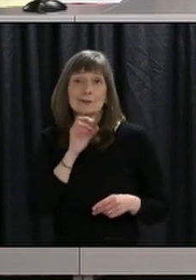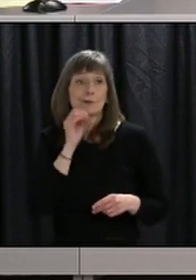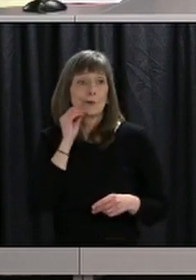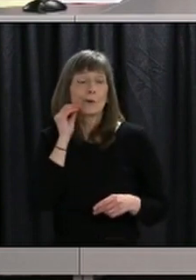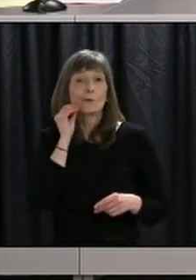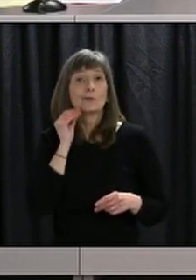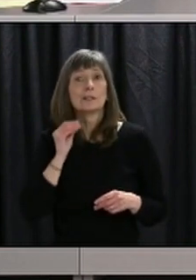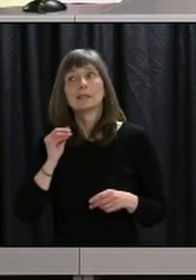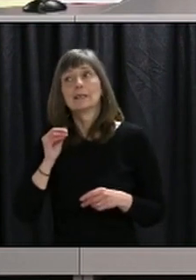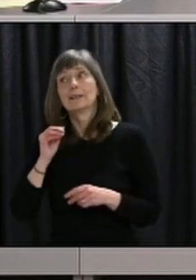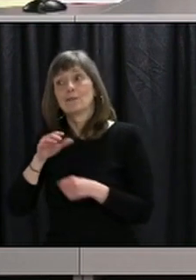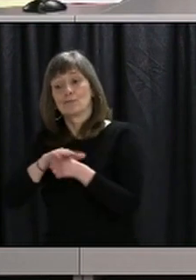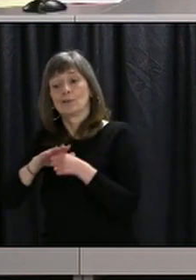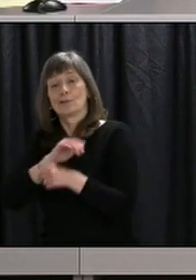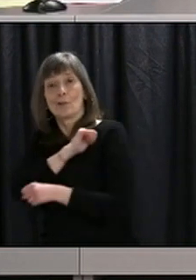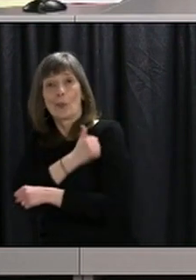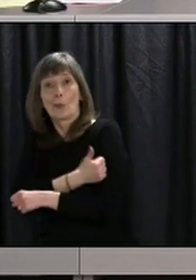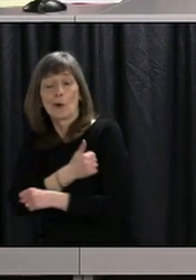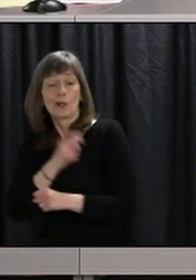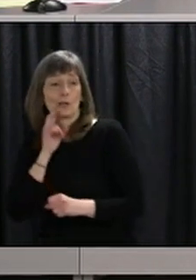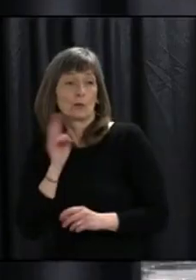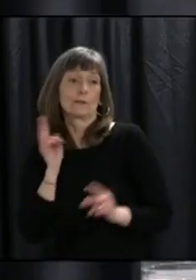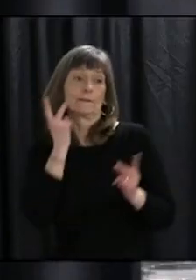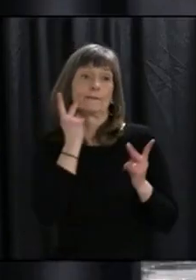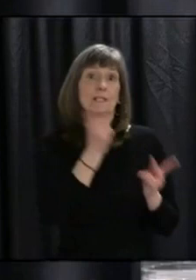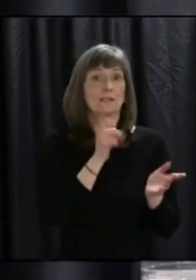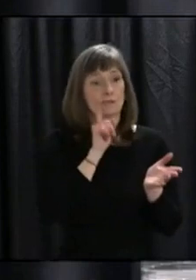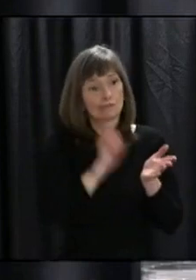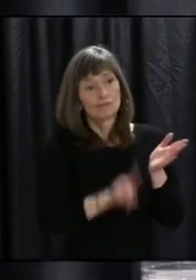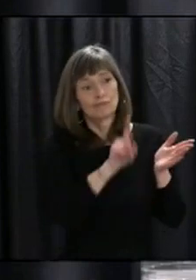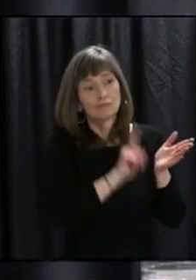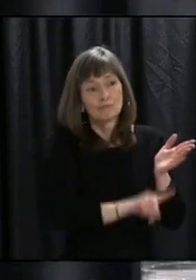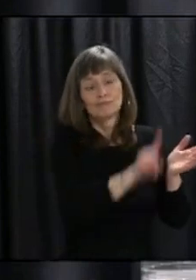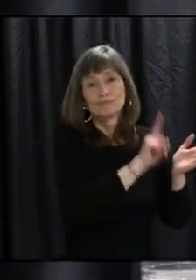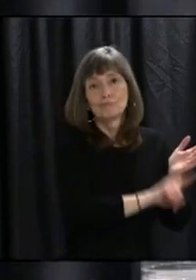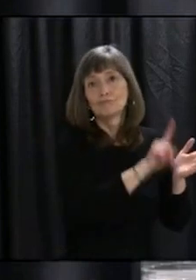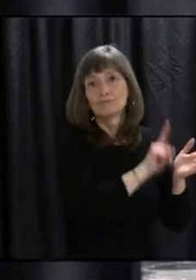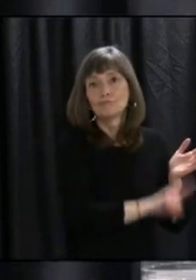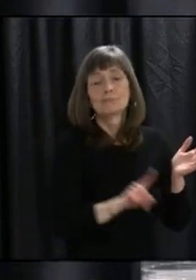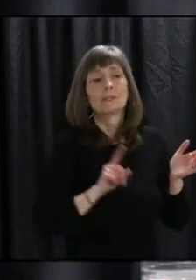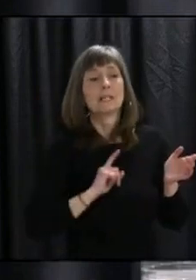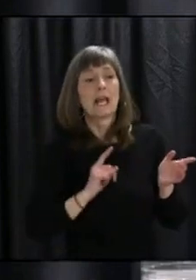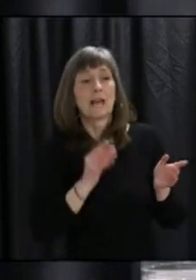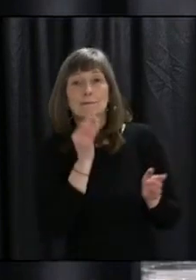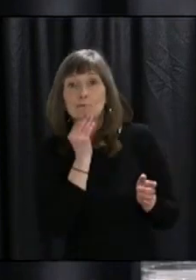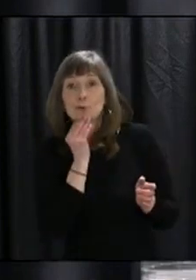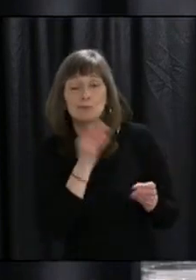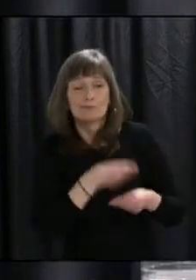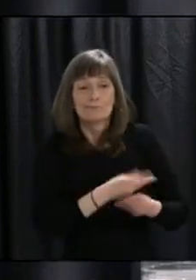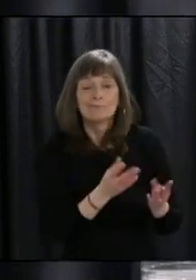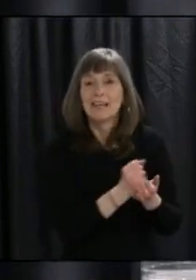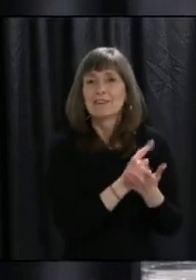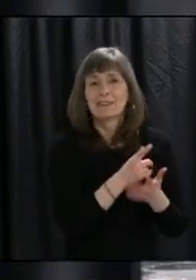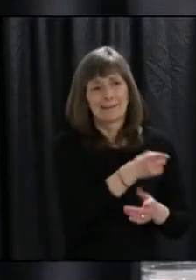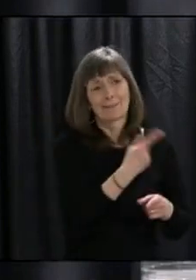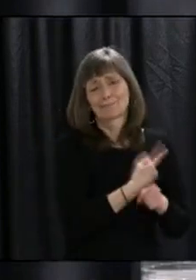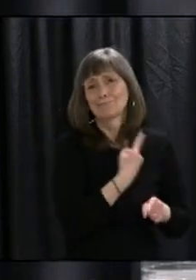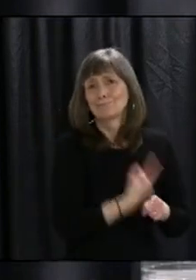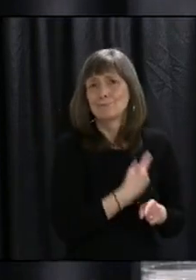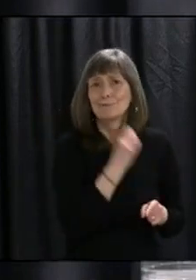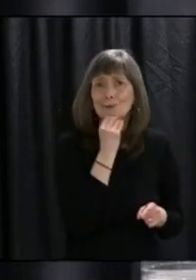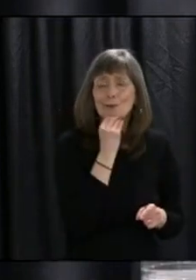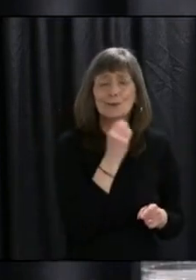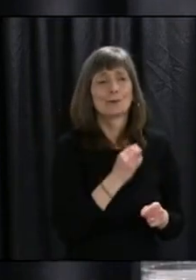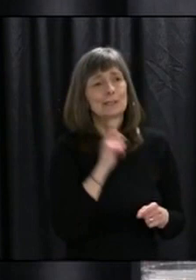regular basis and provide dietary and nutritional advice. And obviously there's food provided 3 meals a day and snacks